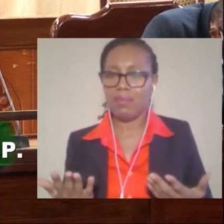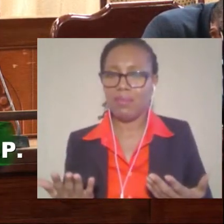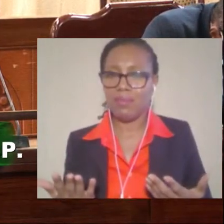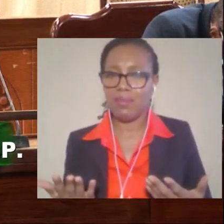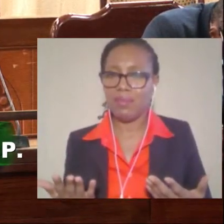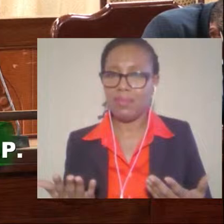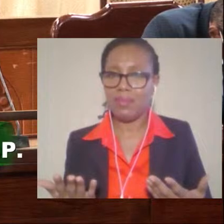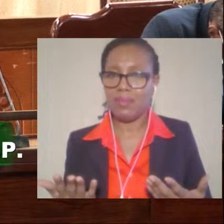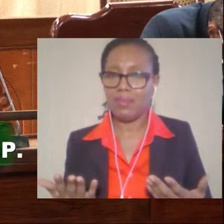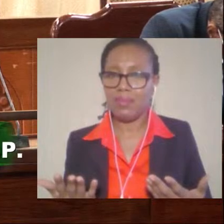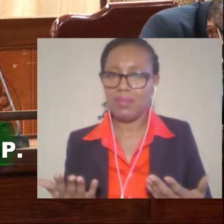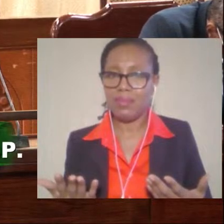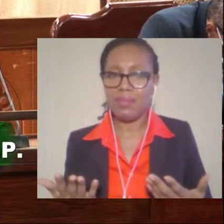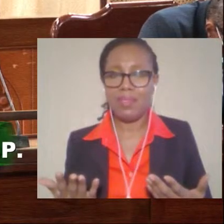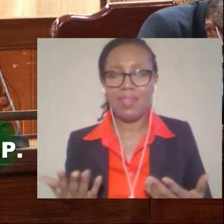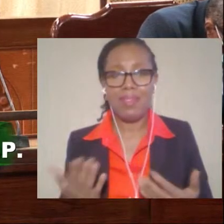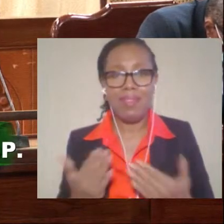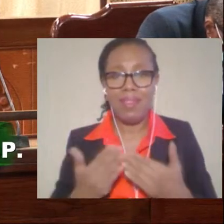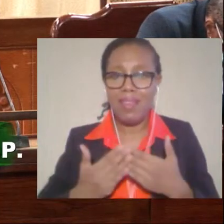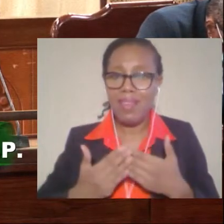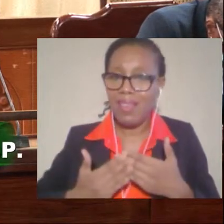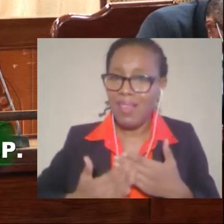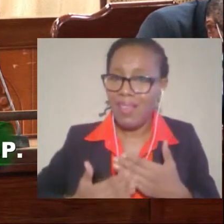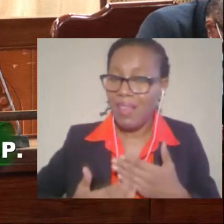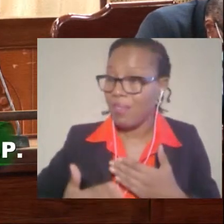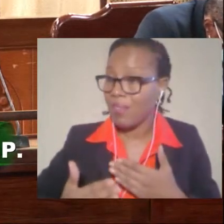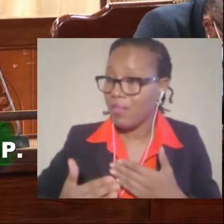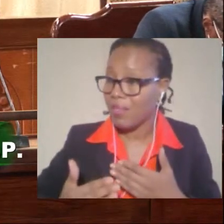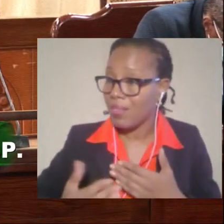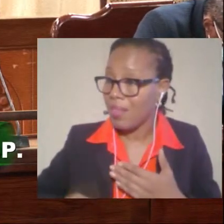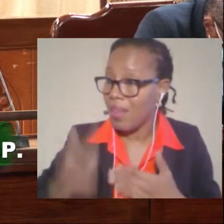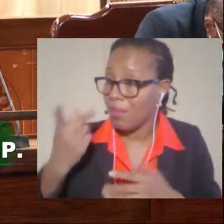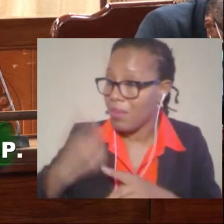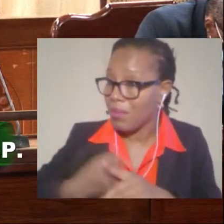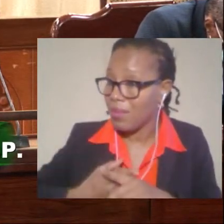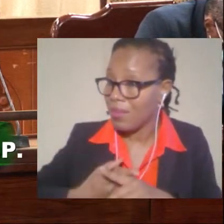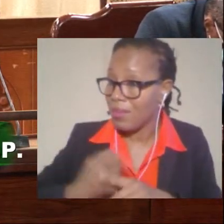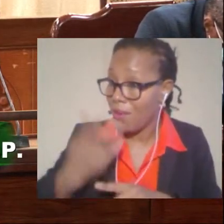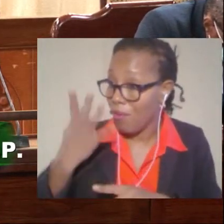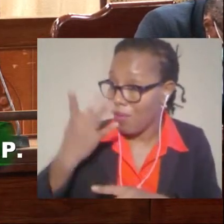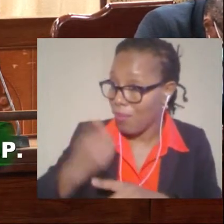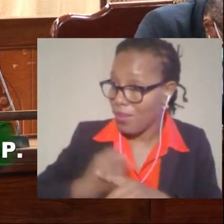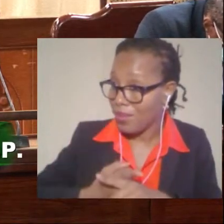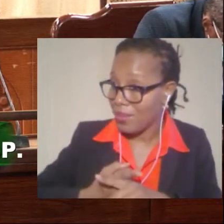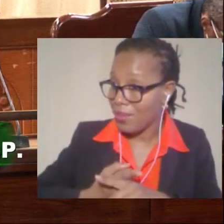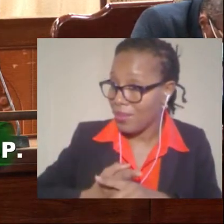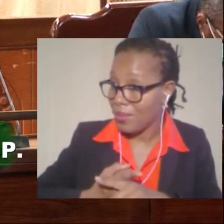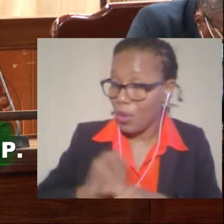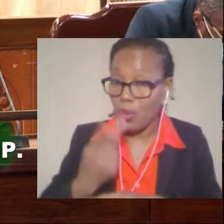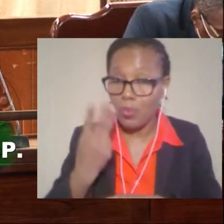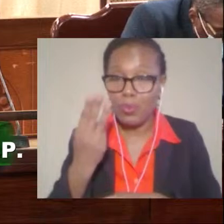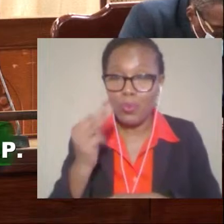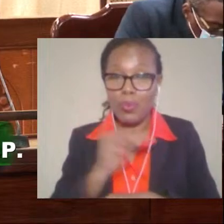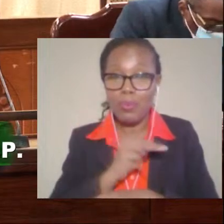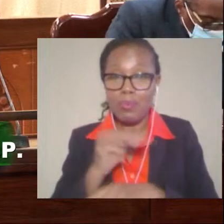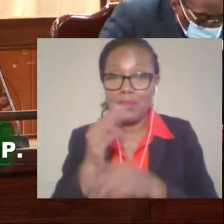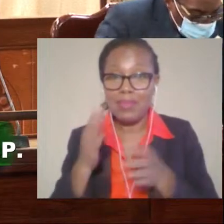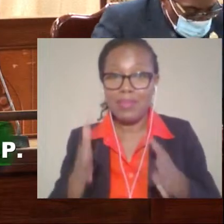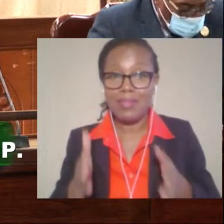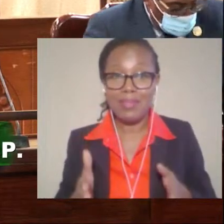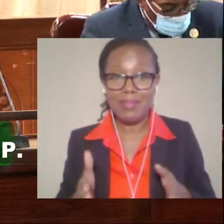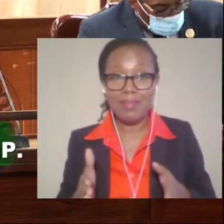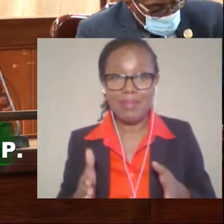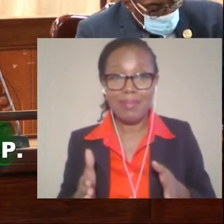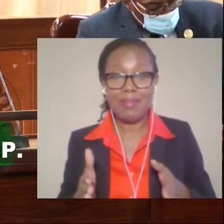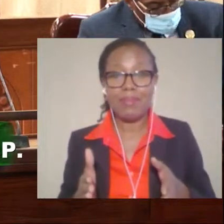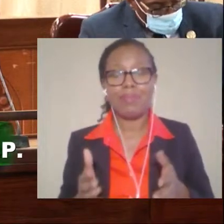and after how many months? 4 months? Two ministers. We have now